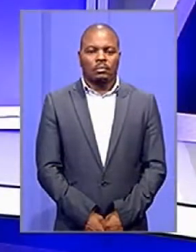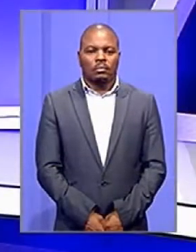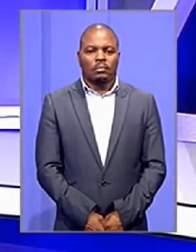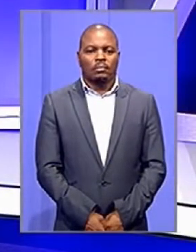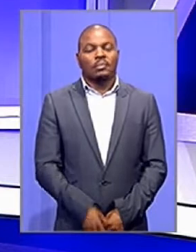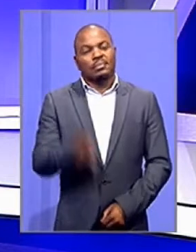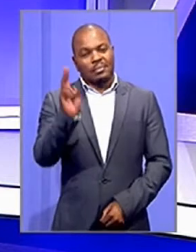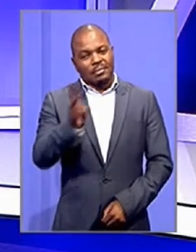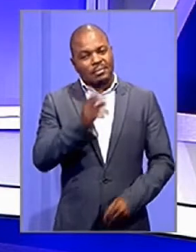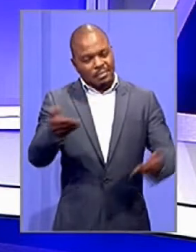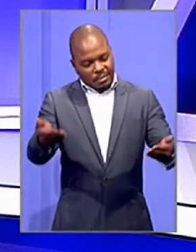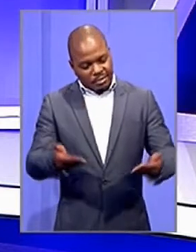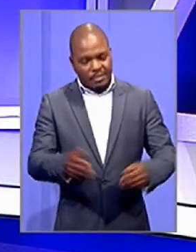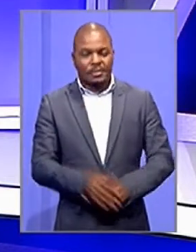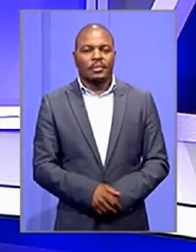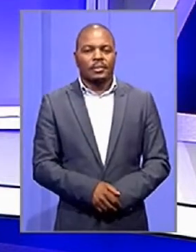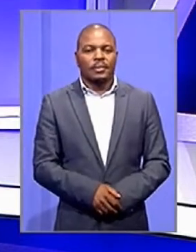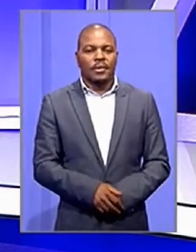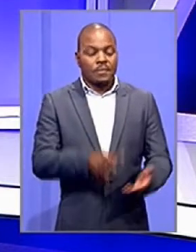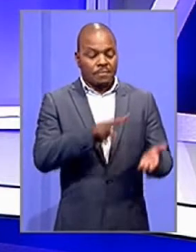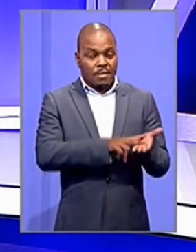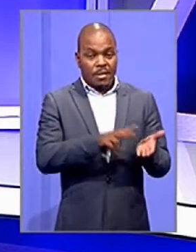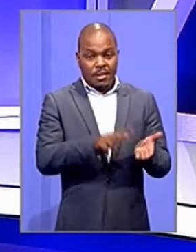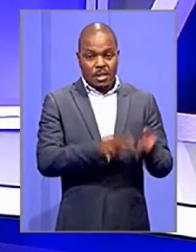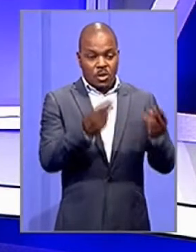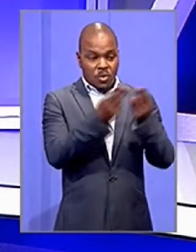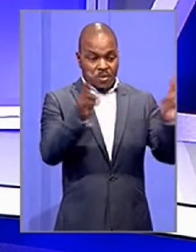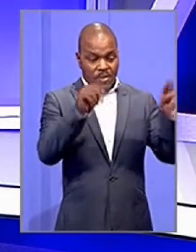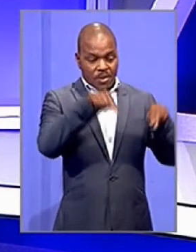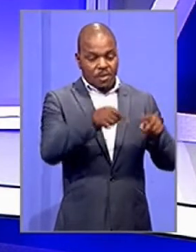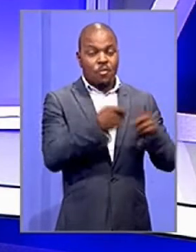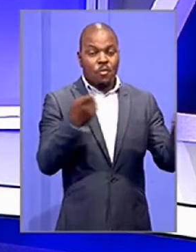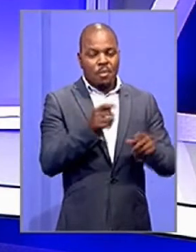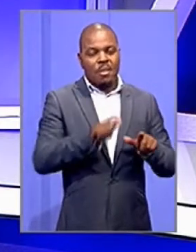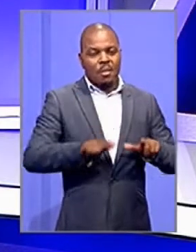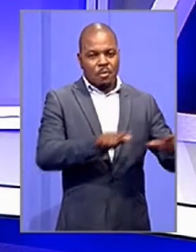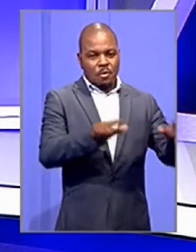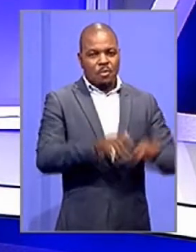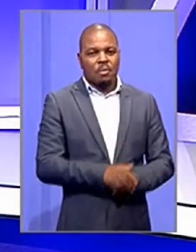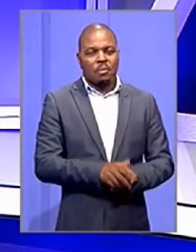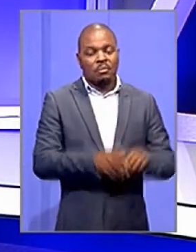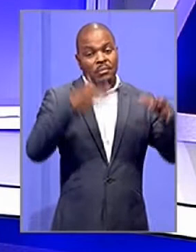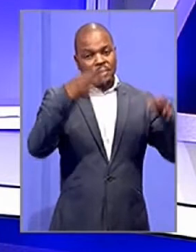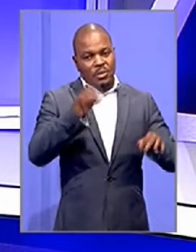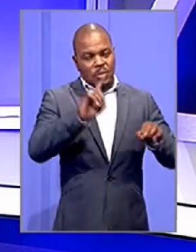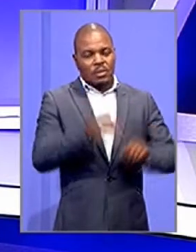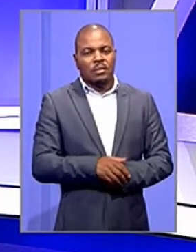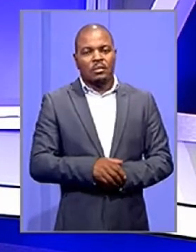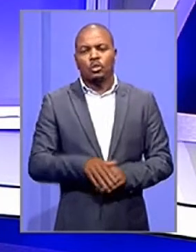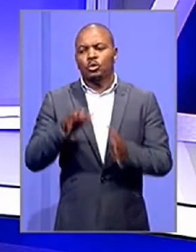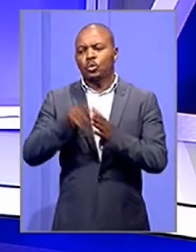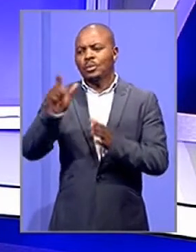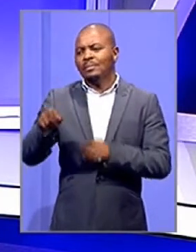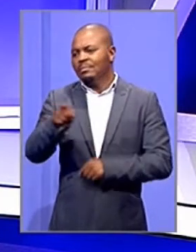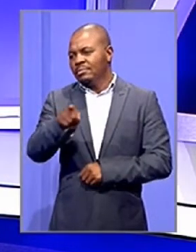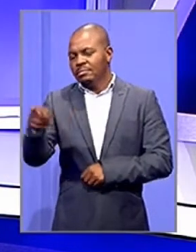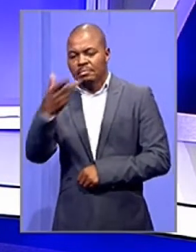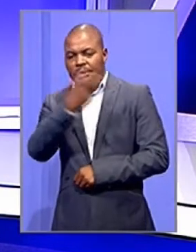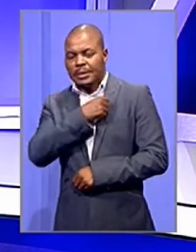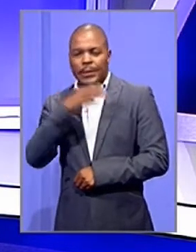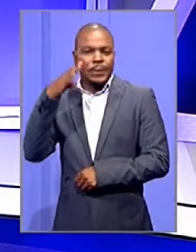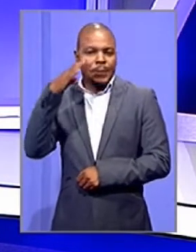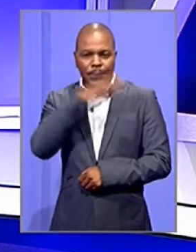Re sa le amogela University ya Venda ka Limpopo le bjale ga se ya hlwa e tsentšha tirišong sephetho sa yona sa